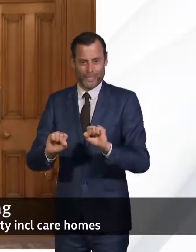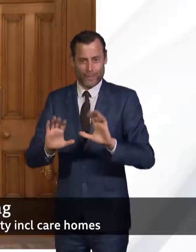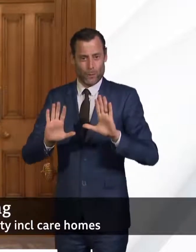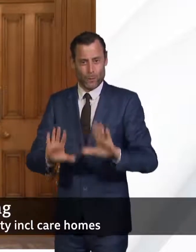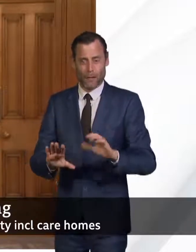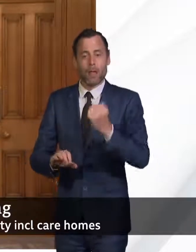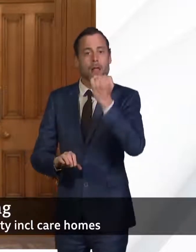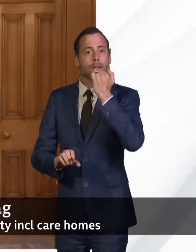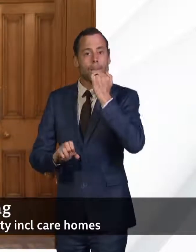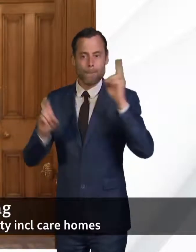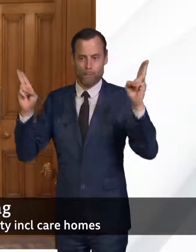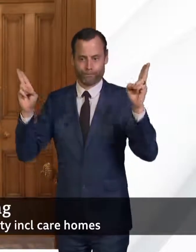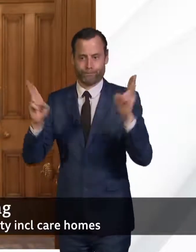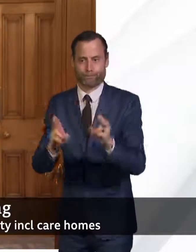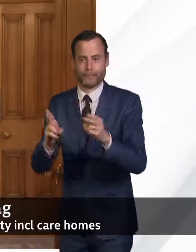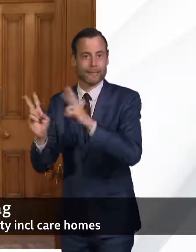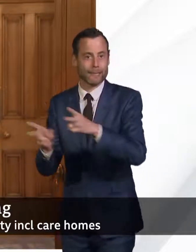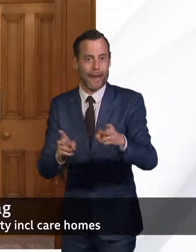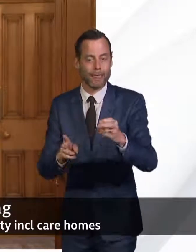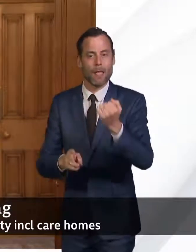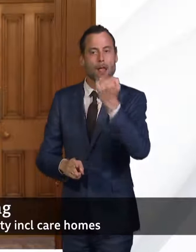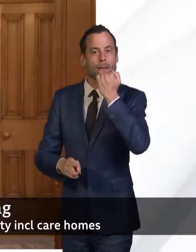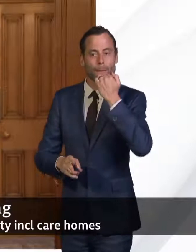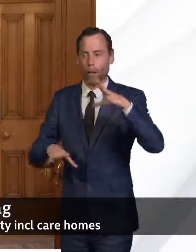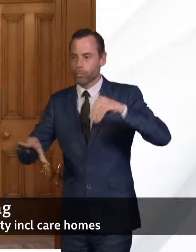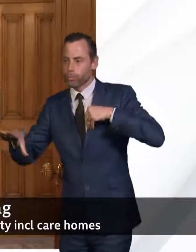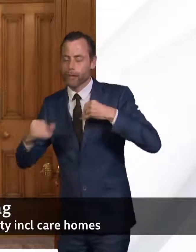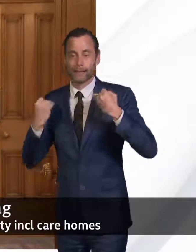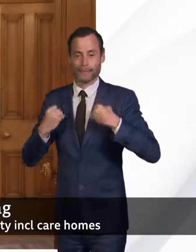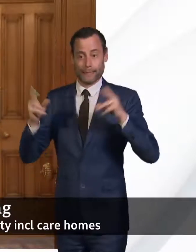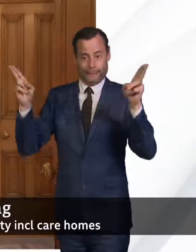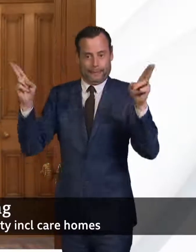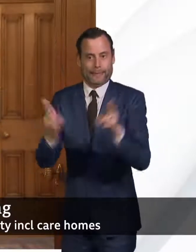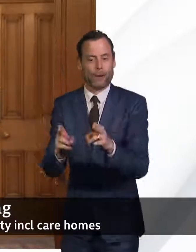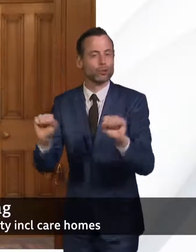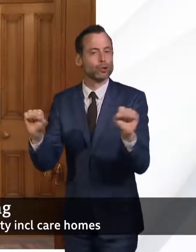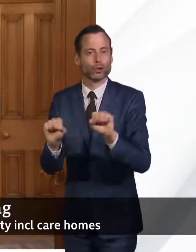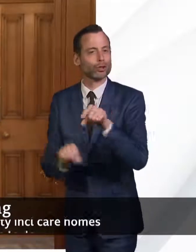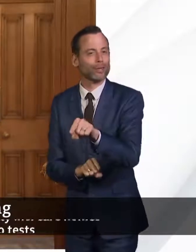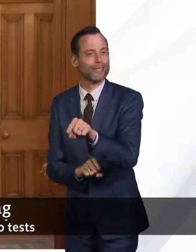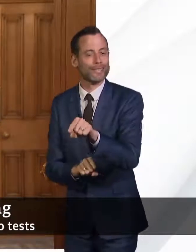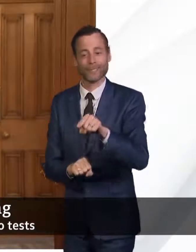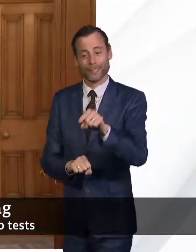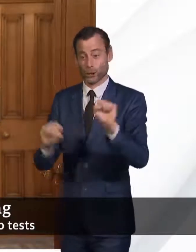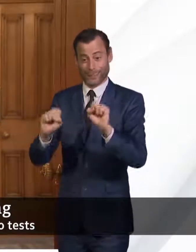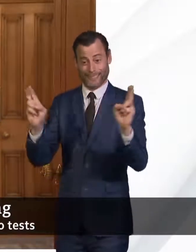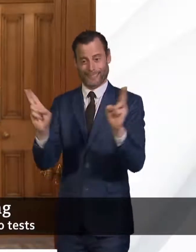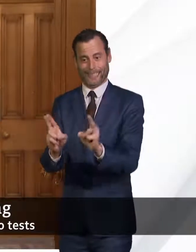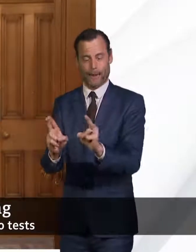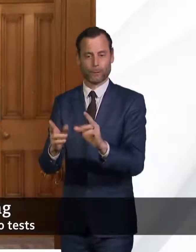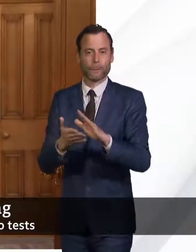of infections low enough for that to be safe to reopen the schools. And we don't